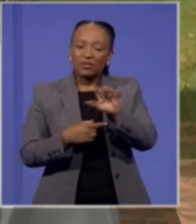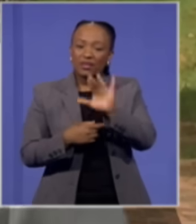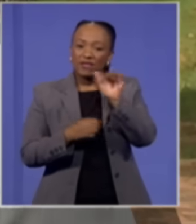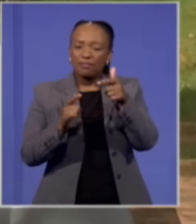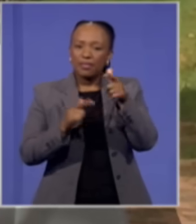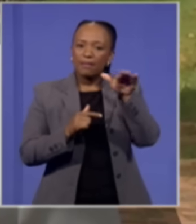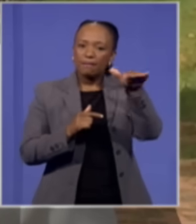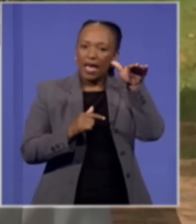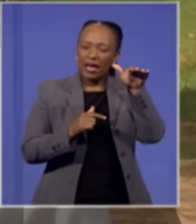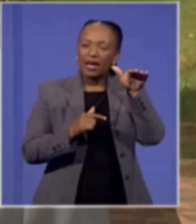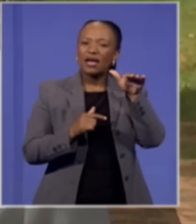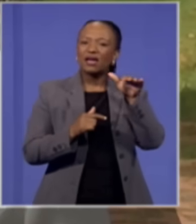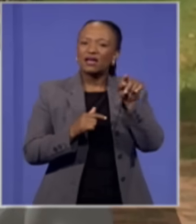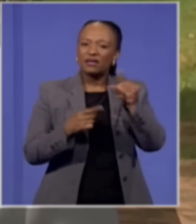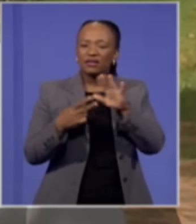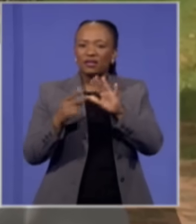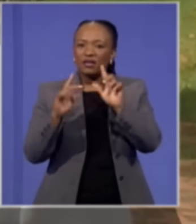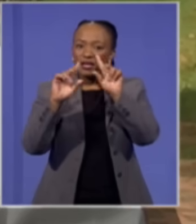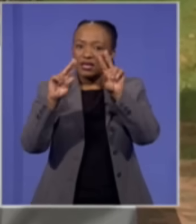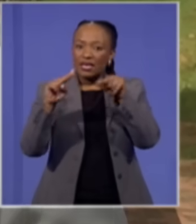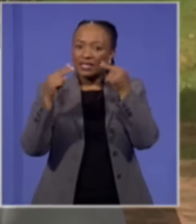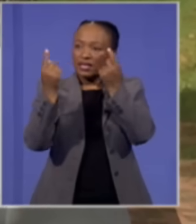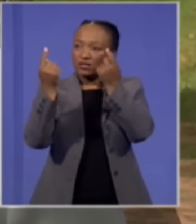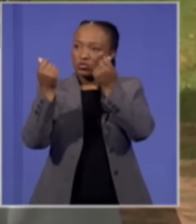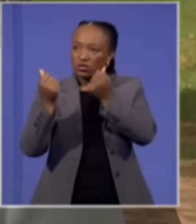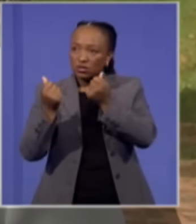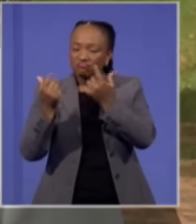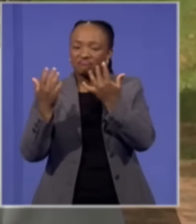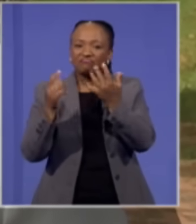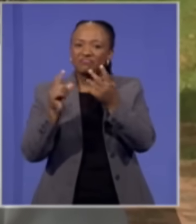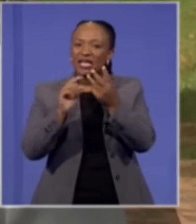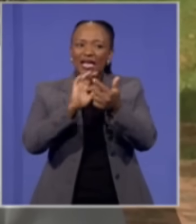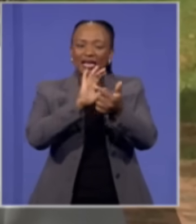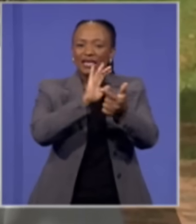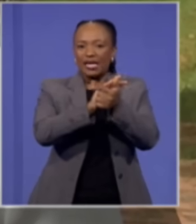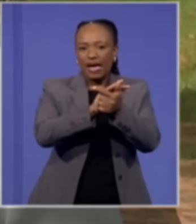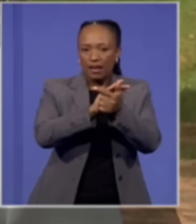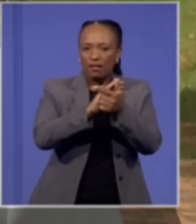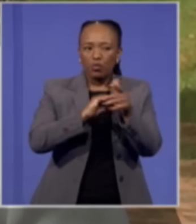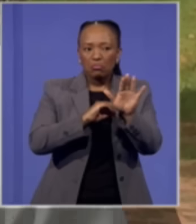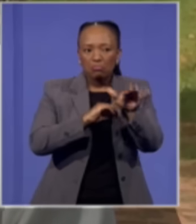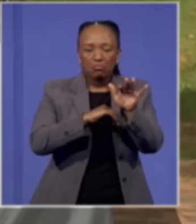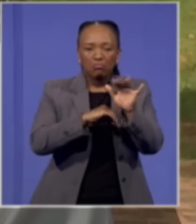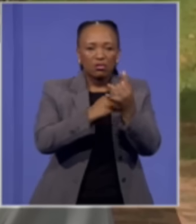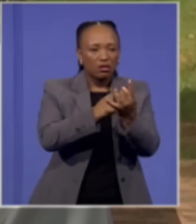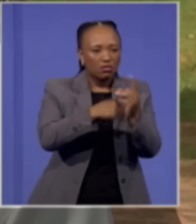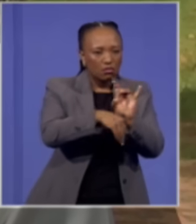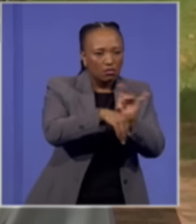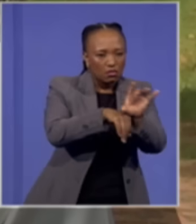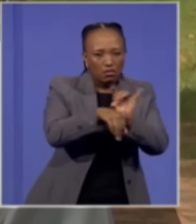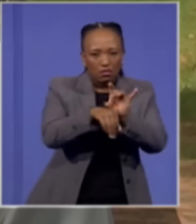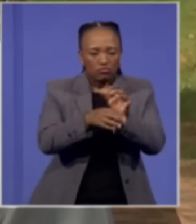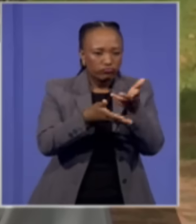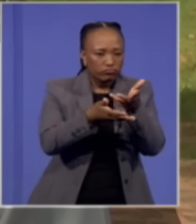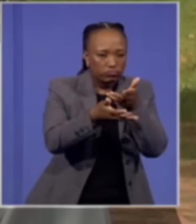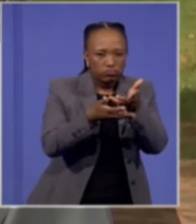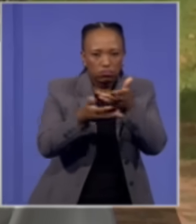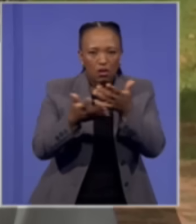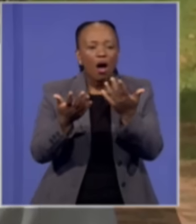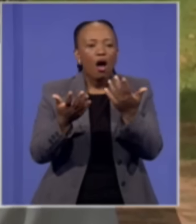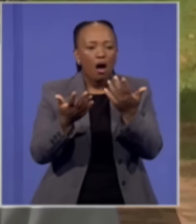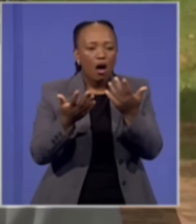Treasury, whether it's legally, all those institutions, so that we can be able to advise on the way